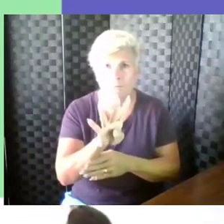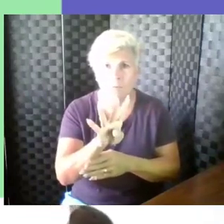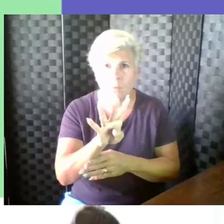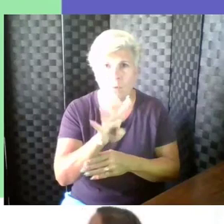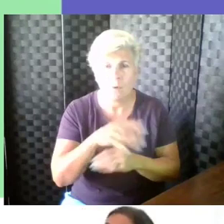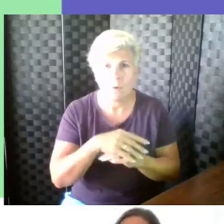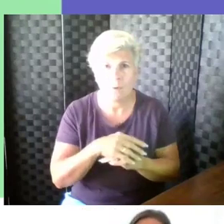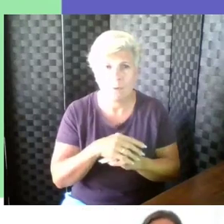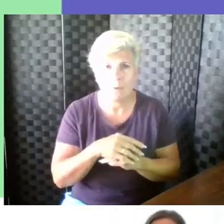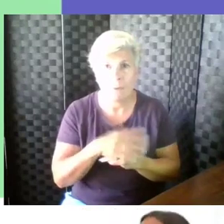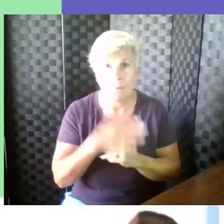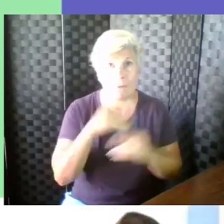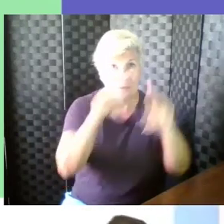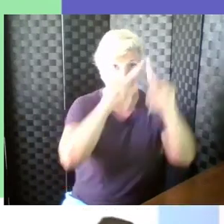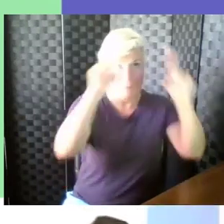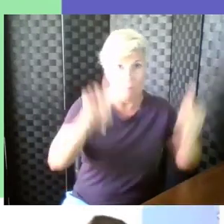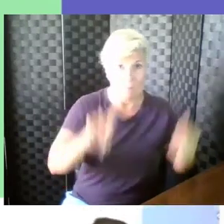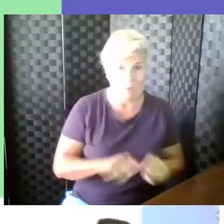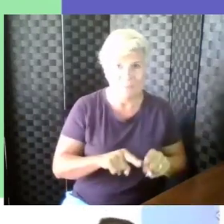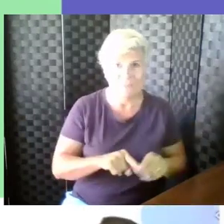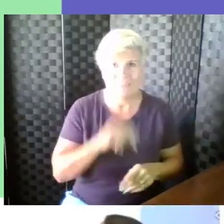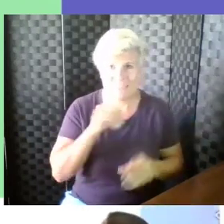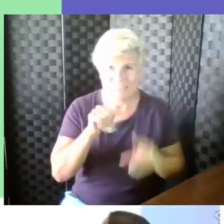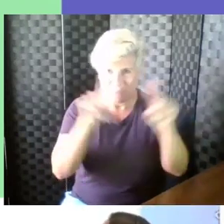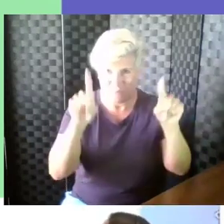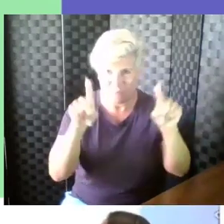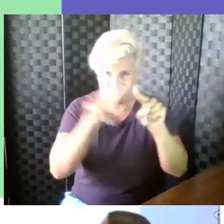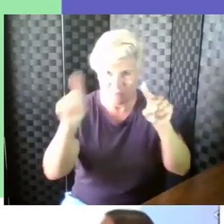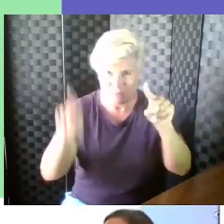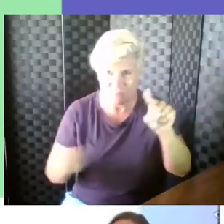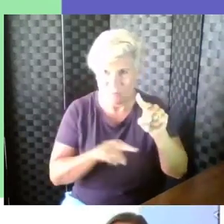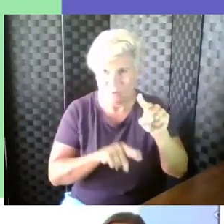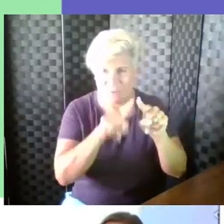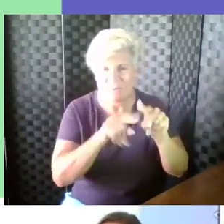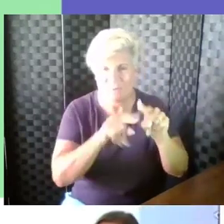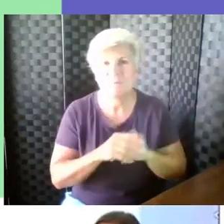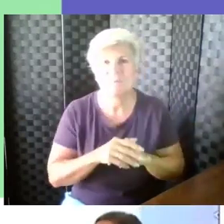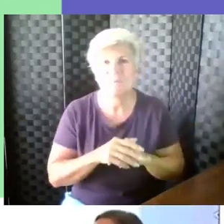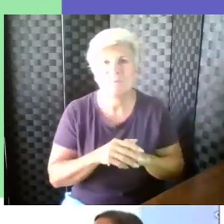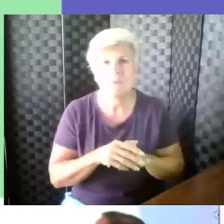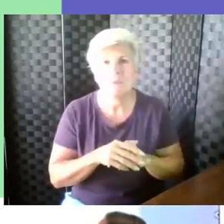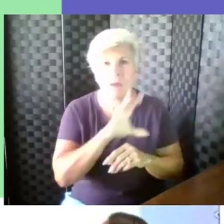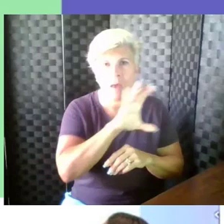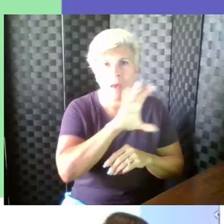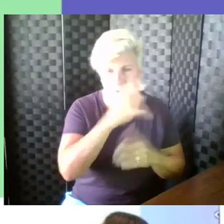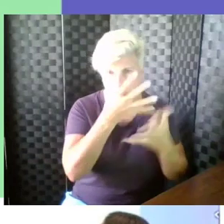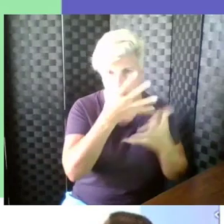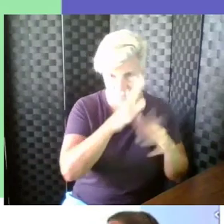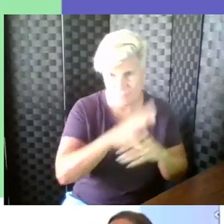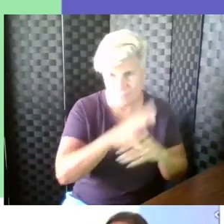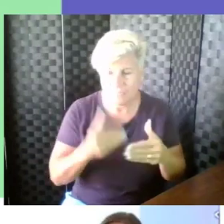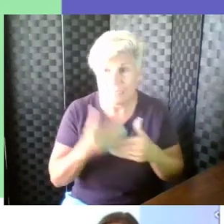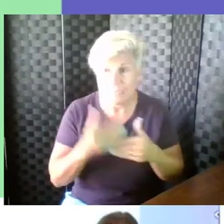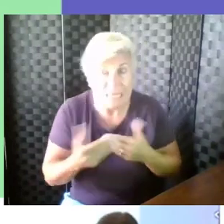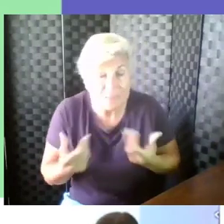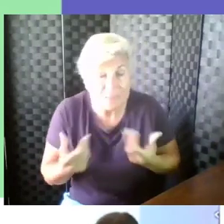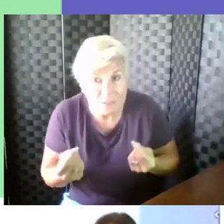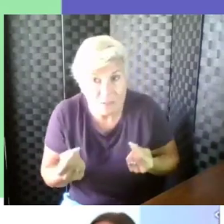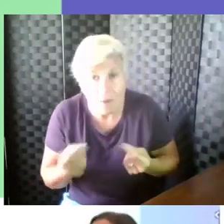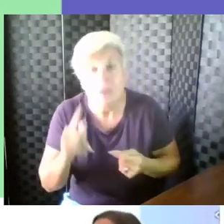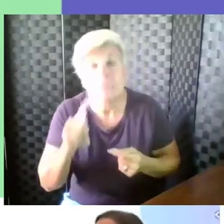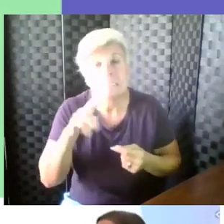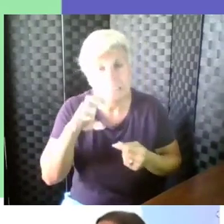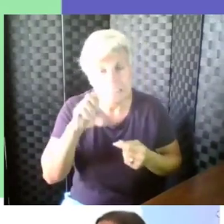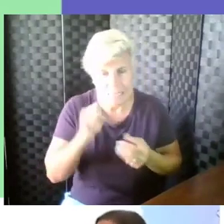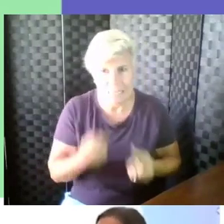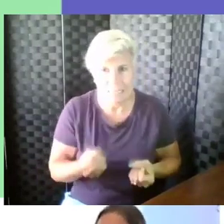like I have rectangles than squares here, you guys. Sorry about that. Okay, I've done my hundreds. Now what? Yeah, I have to do my tens.